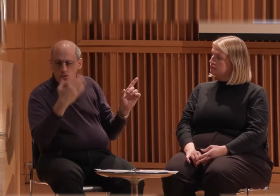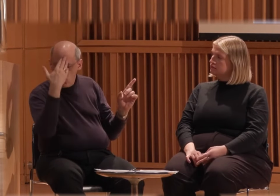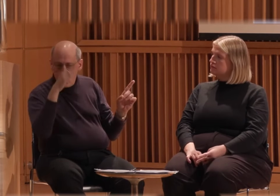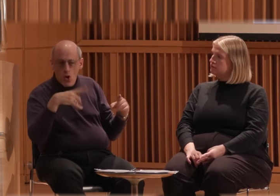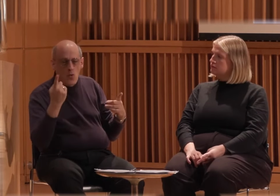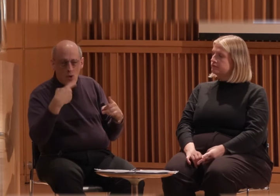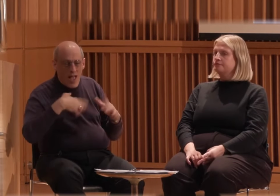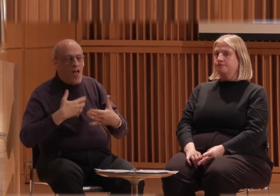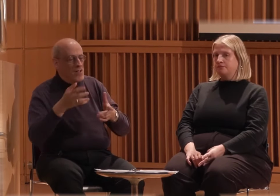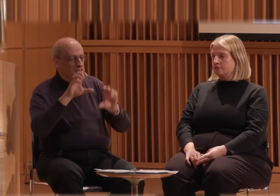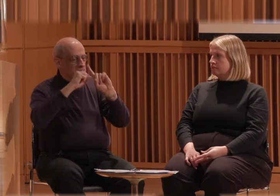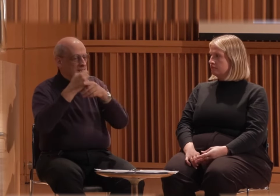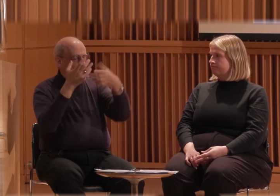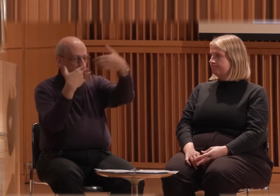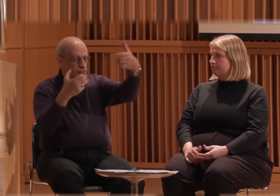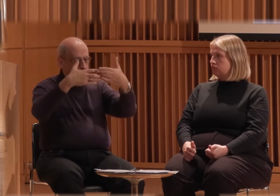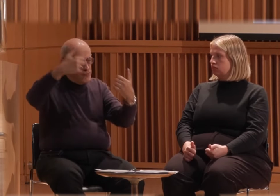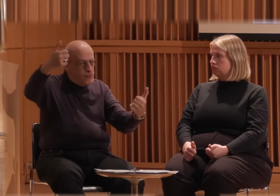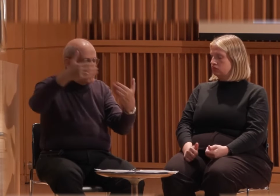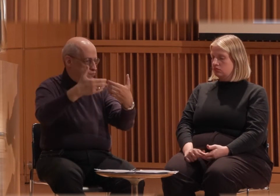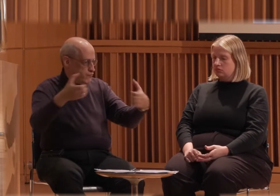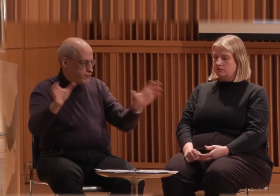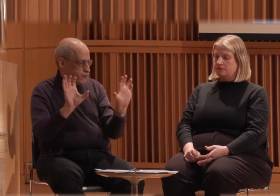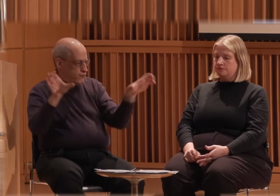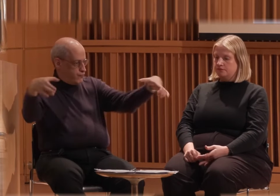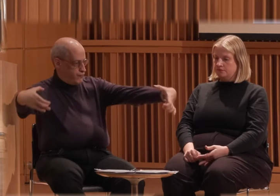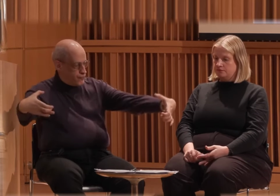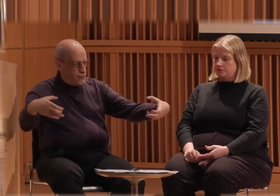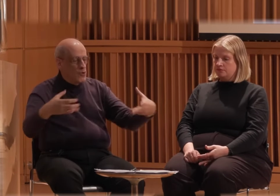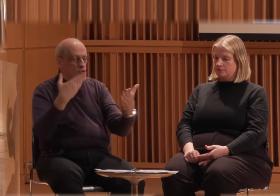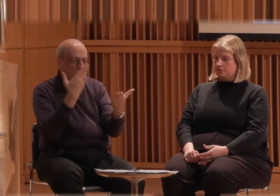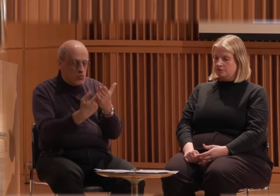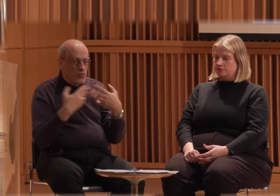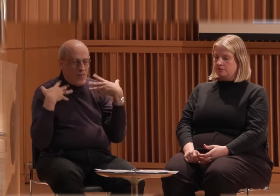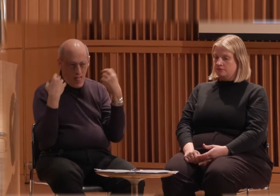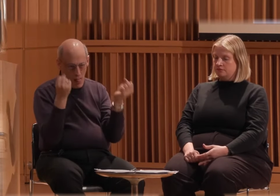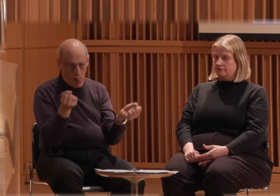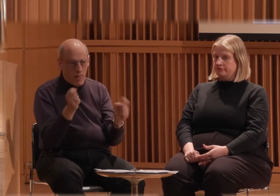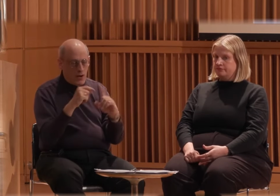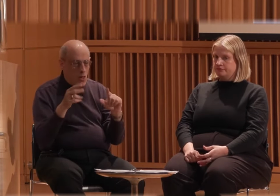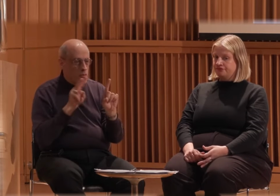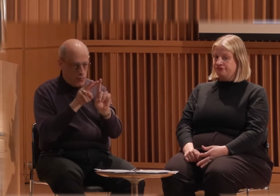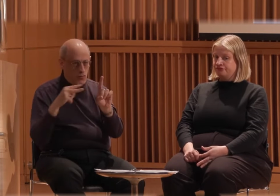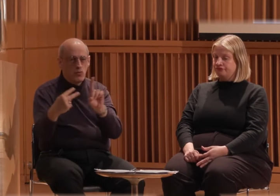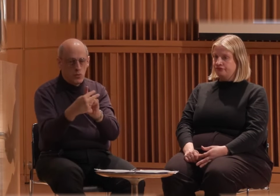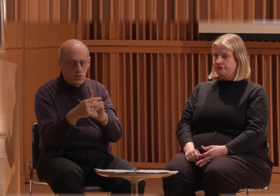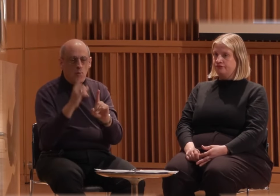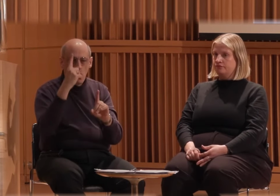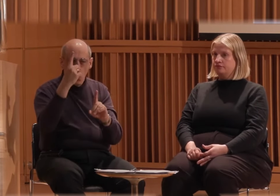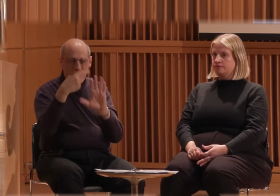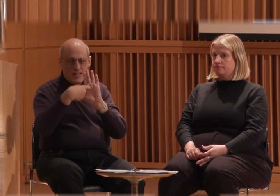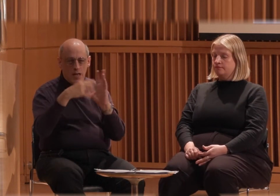in a very fractured society, and that's manifested through in health and other dimensions as well. I'll use